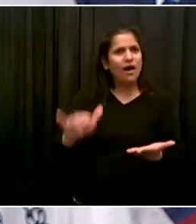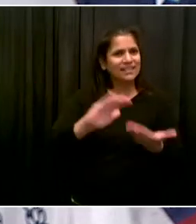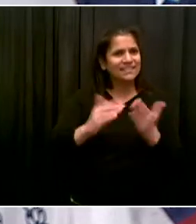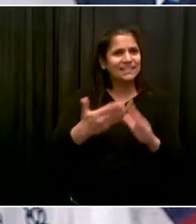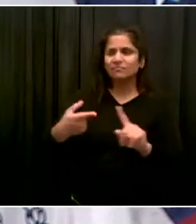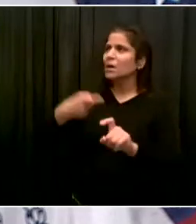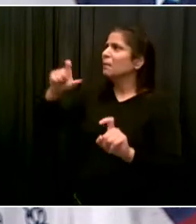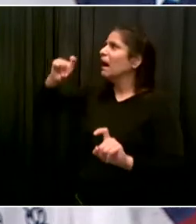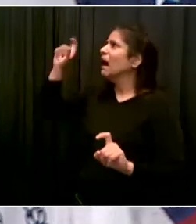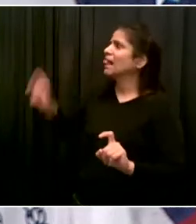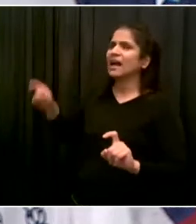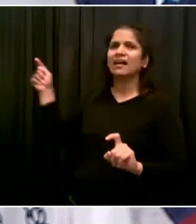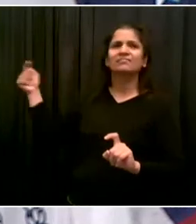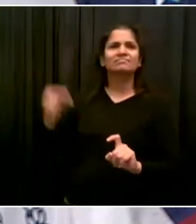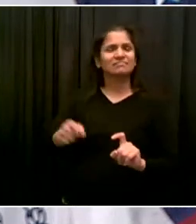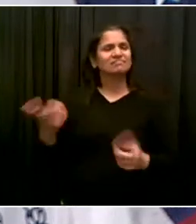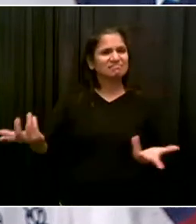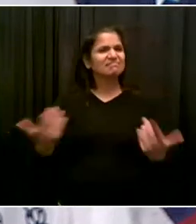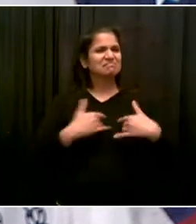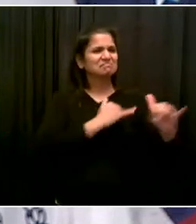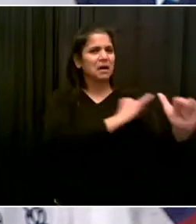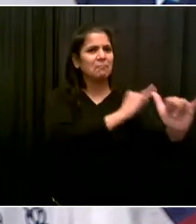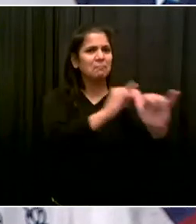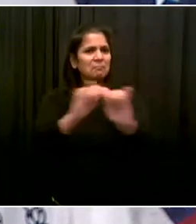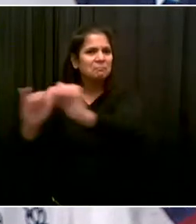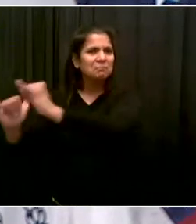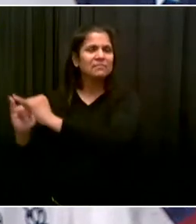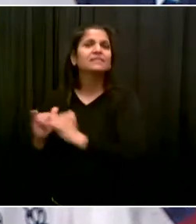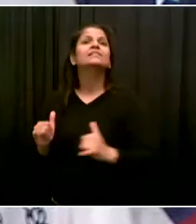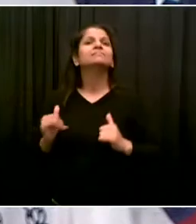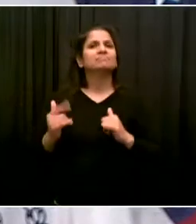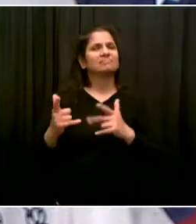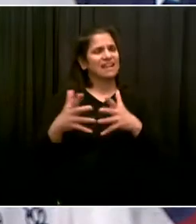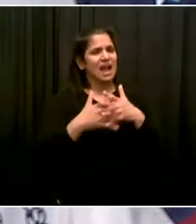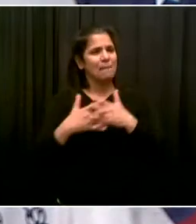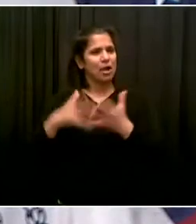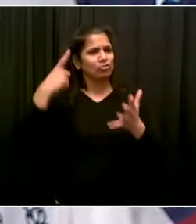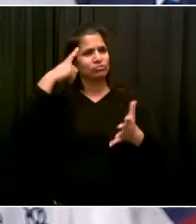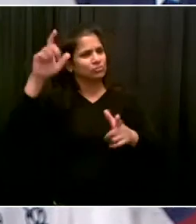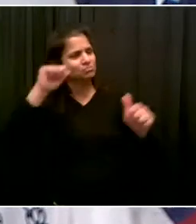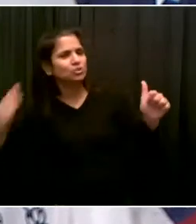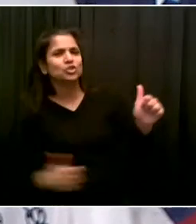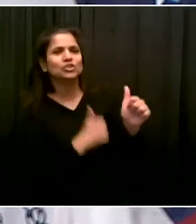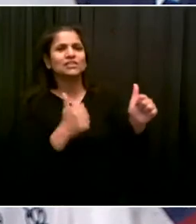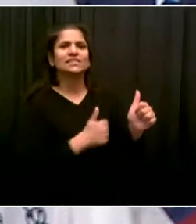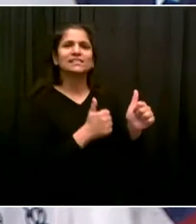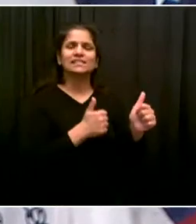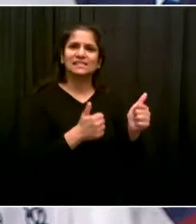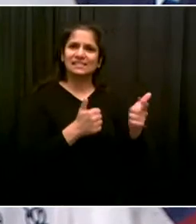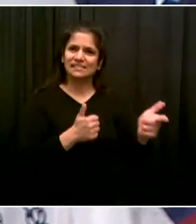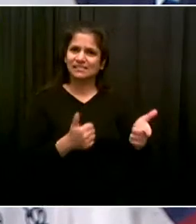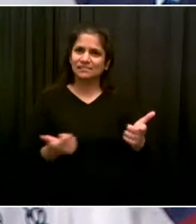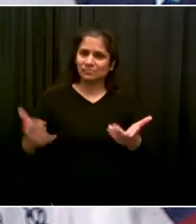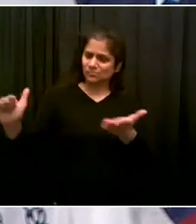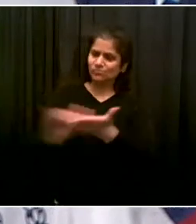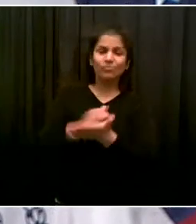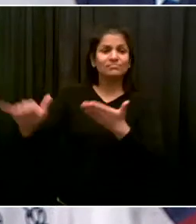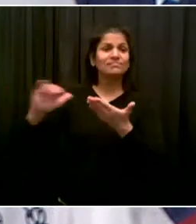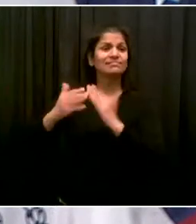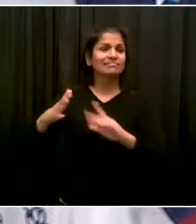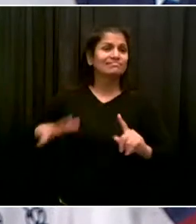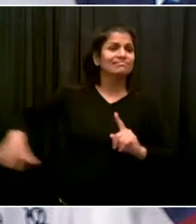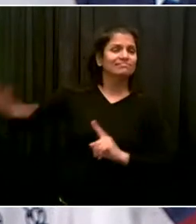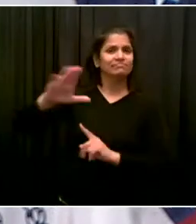to attack and belittle immigrants, if they look at the success of New York City, they would realize they should honor immigrants and immigration, because this is what's